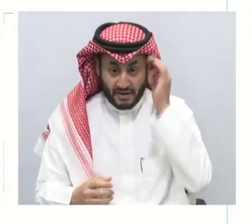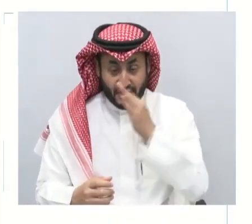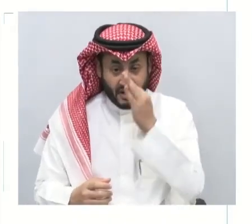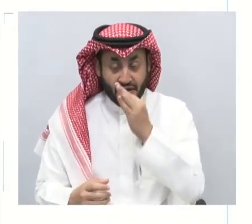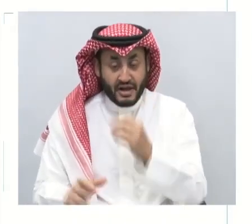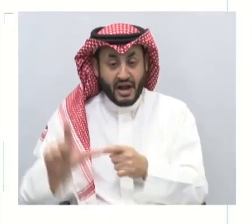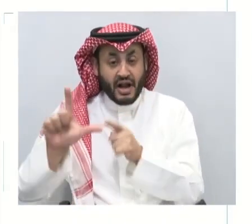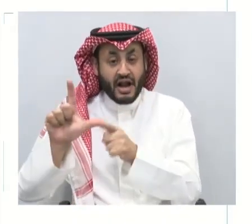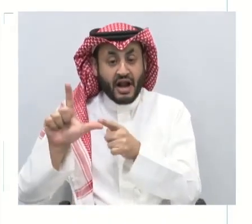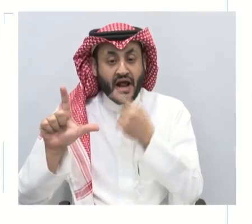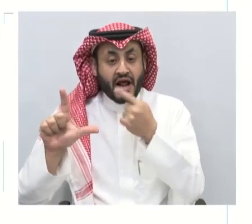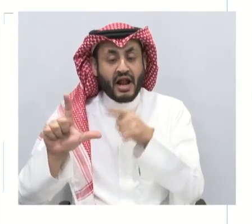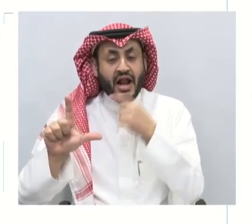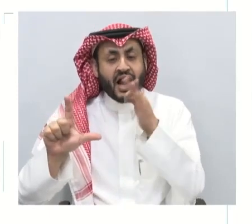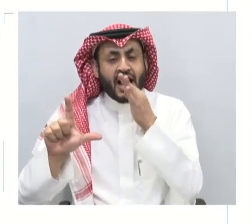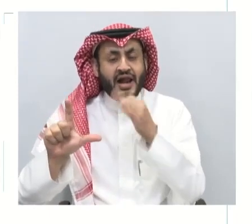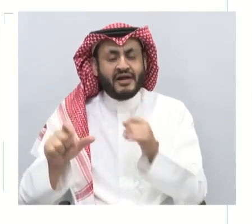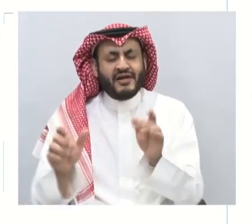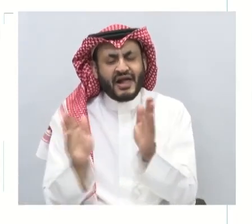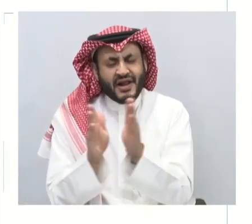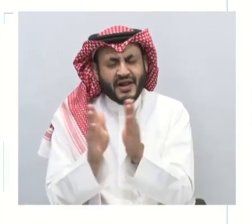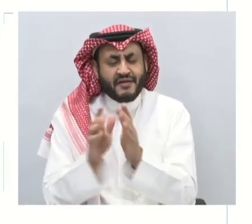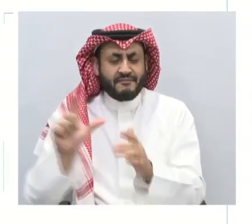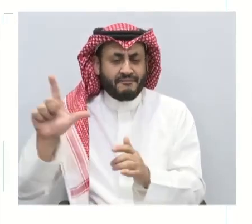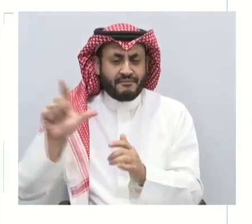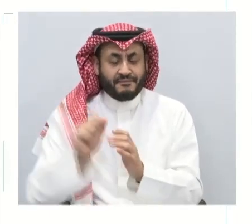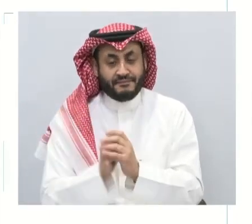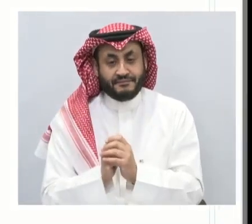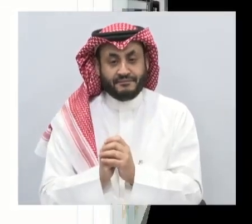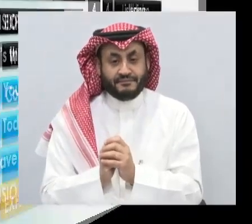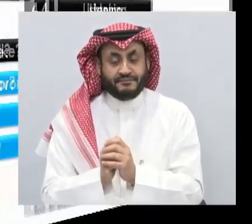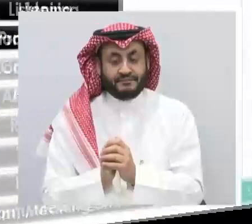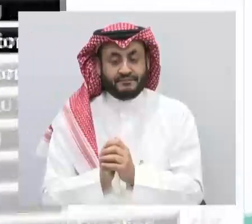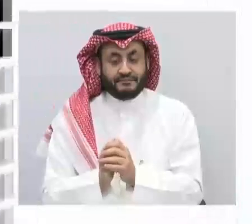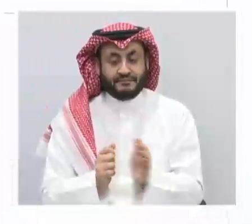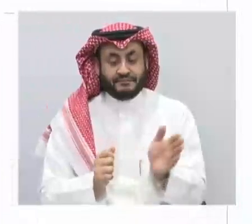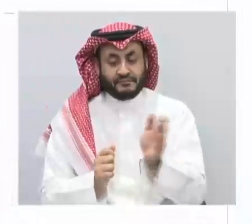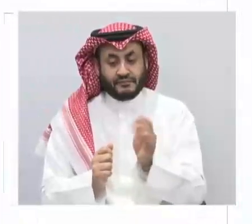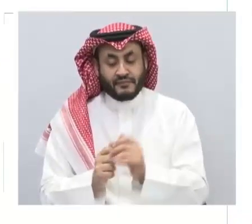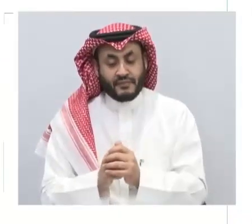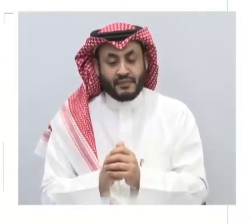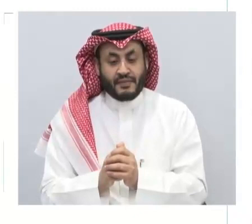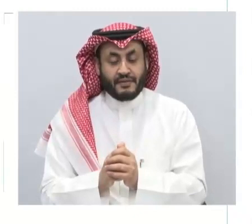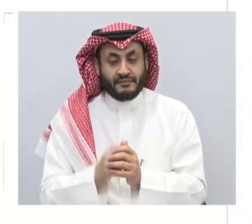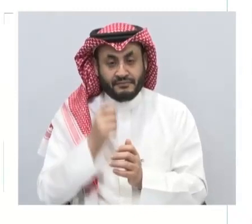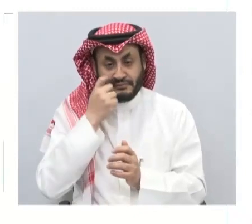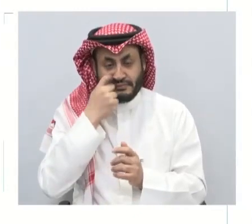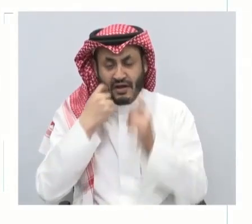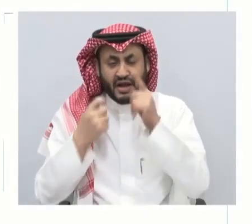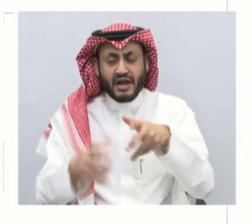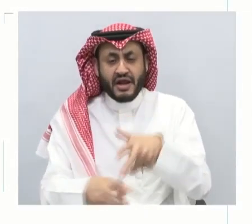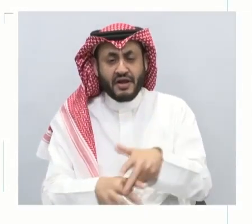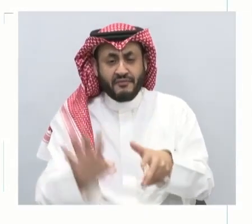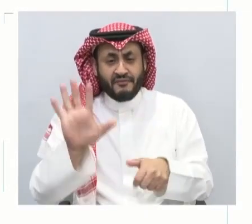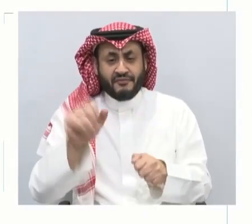la sound in a in the short form of will. Now, we are still in Unit